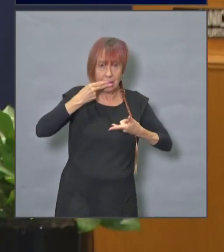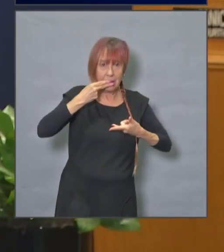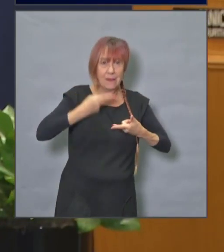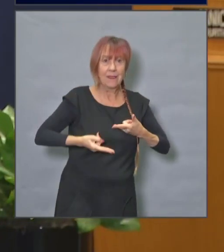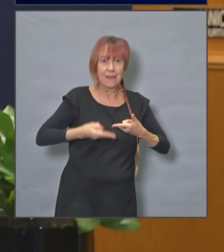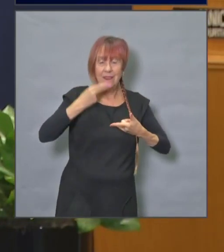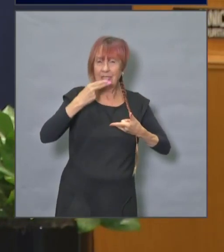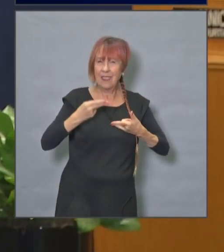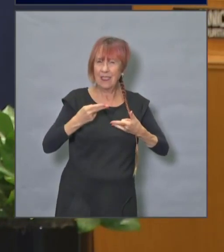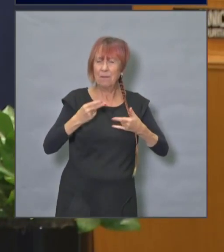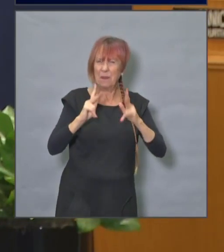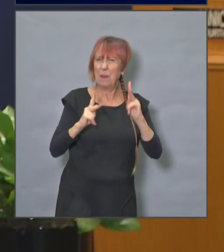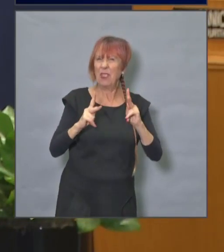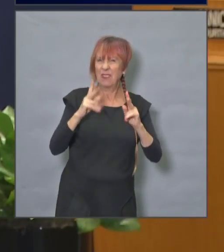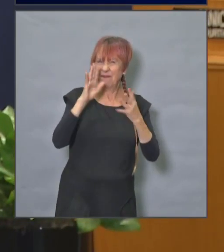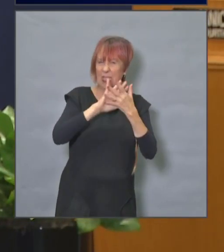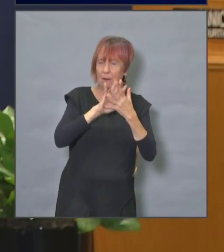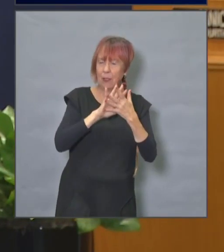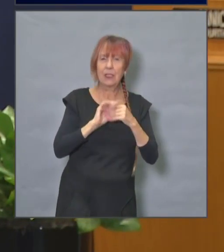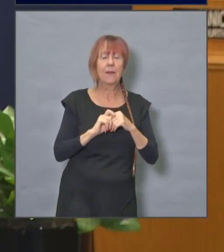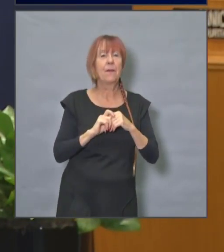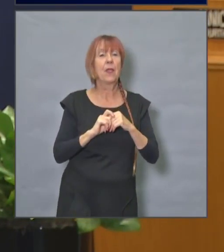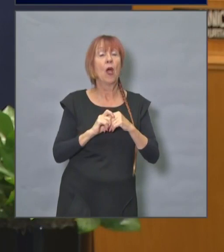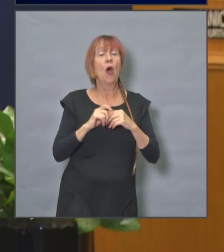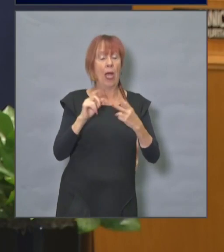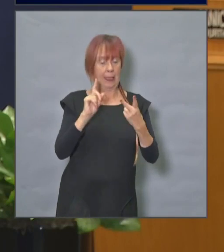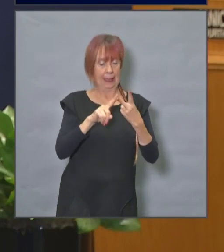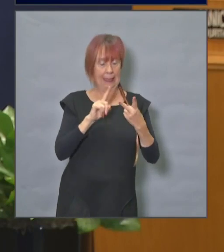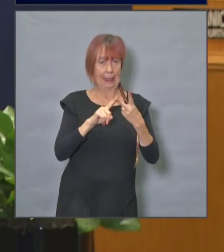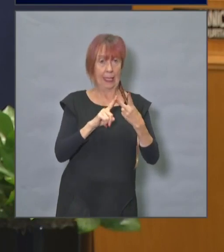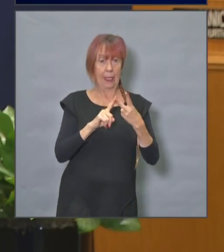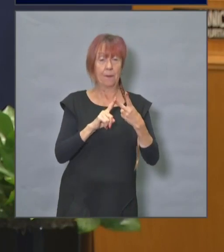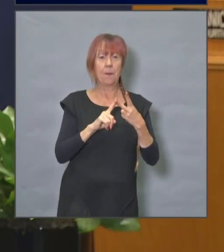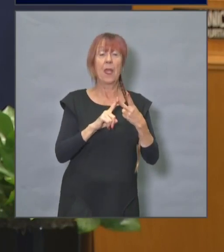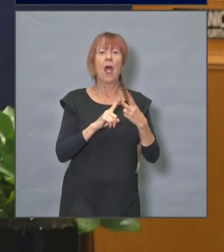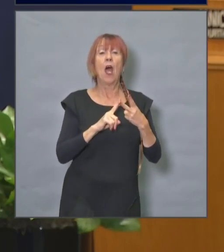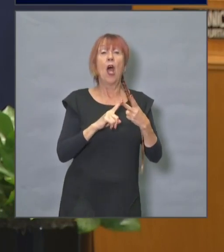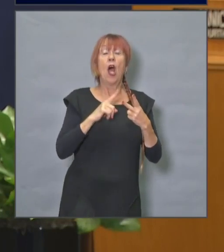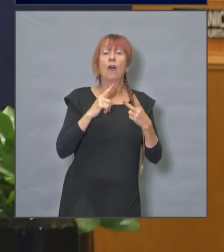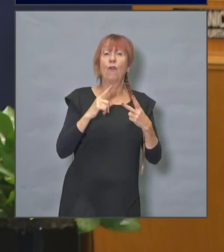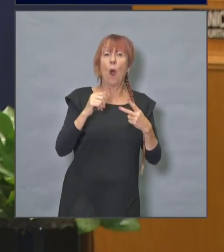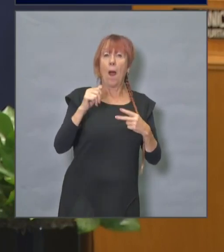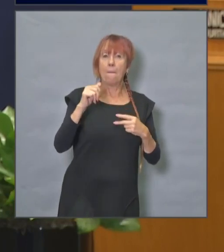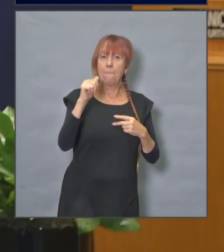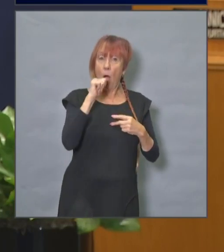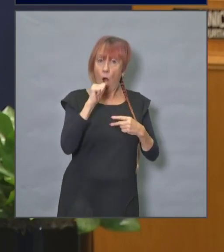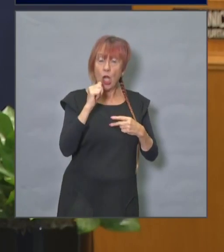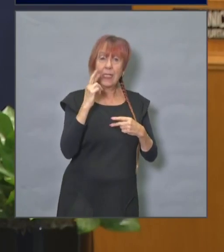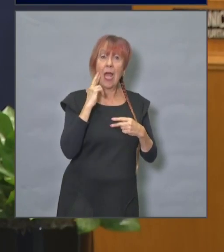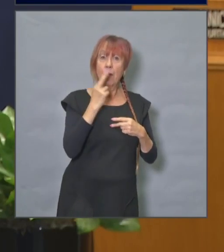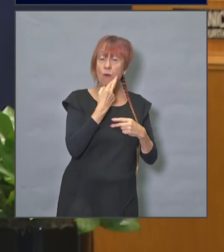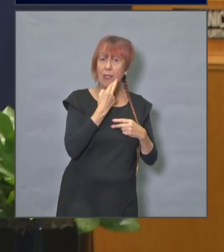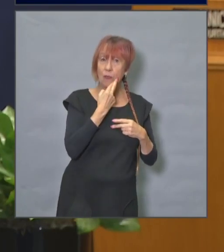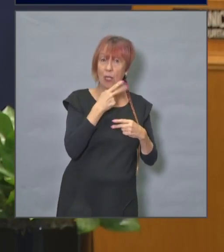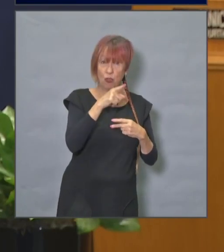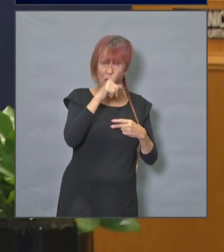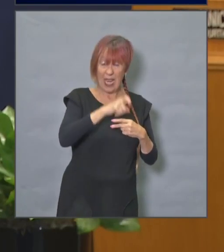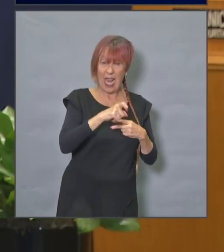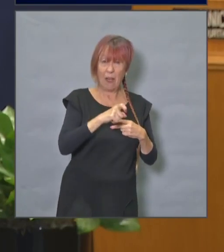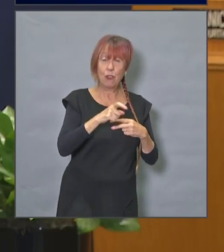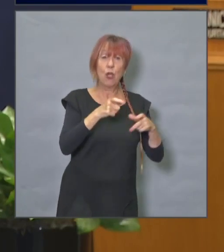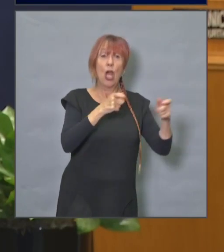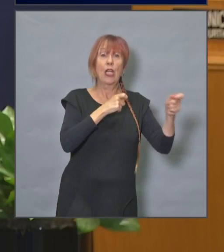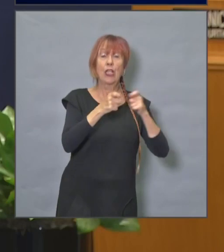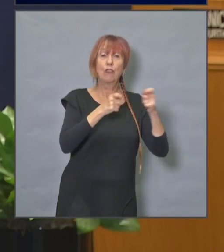that. And then number two, is it included in the guidelines that bars and restaurants control the music level so that people